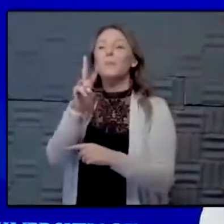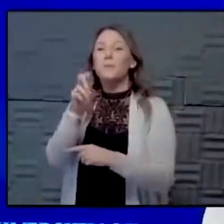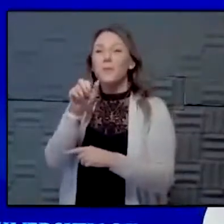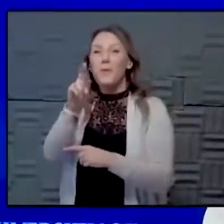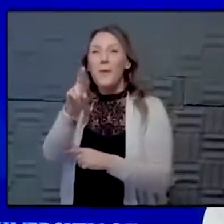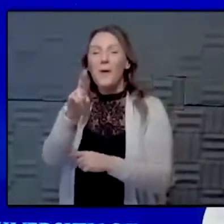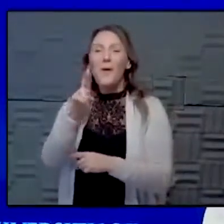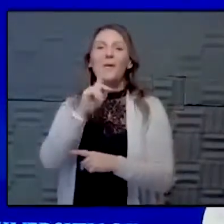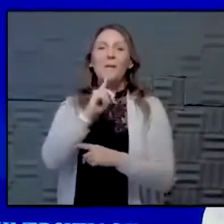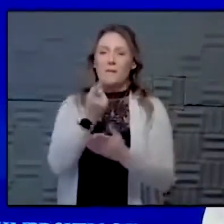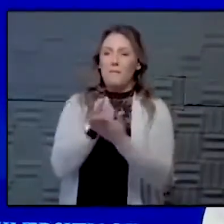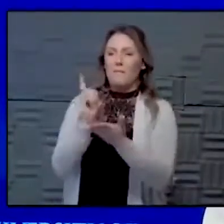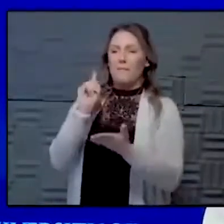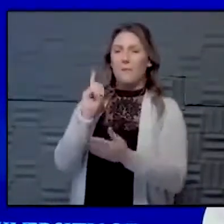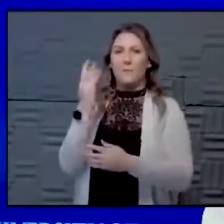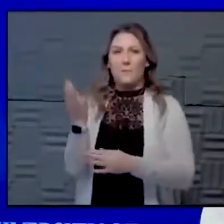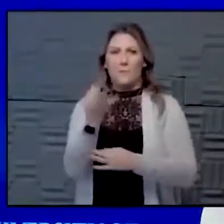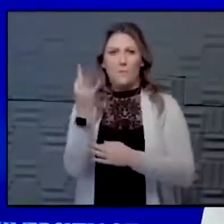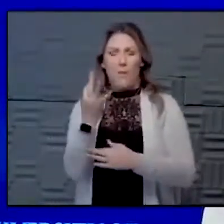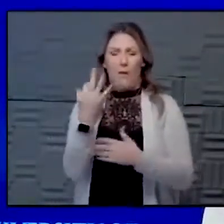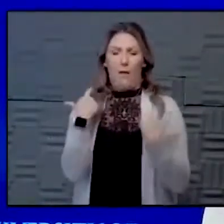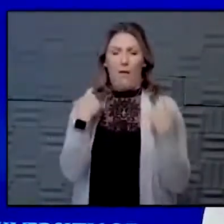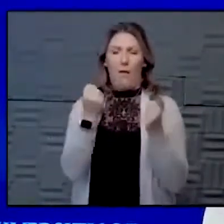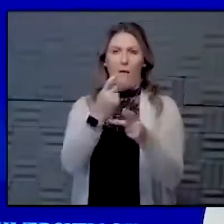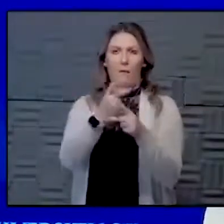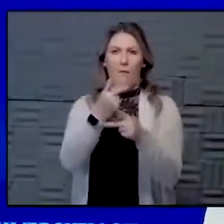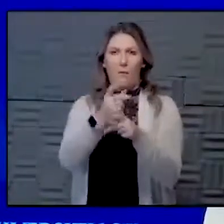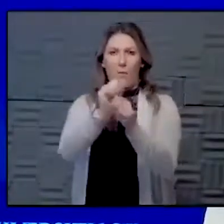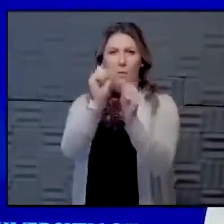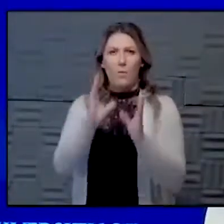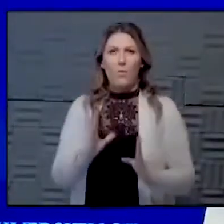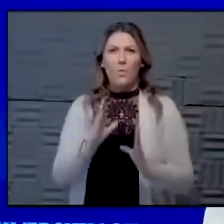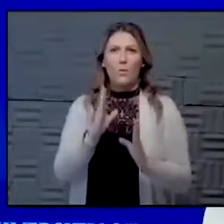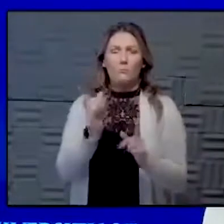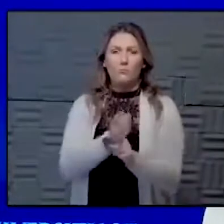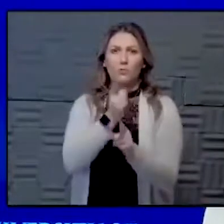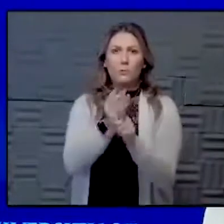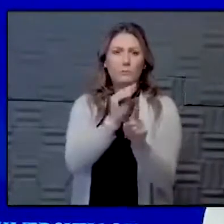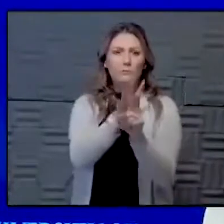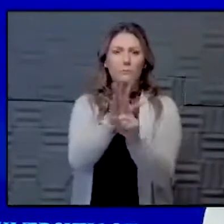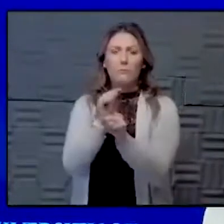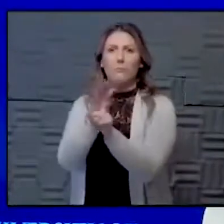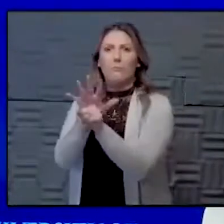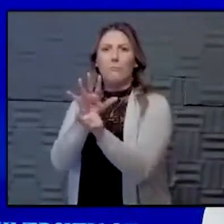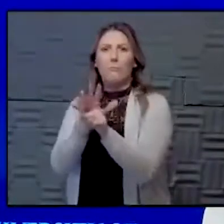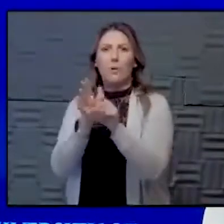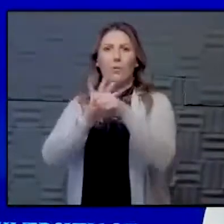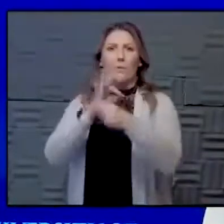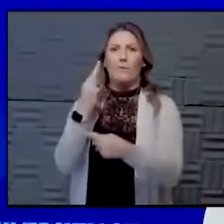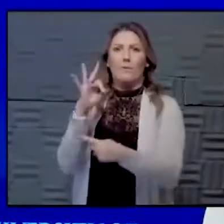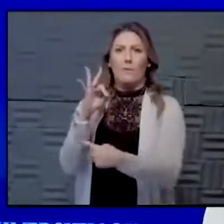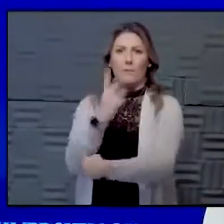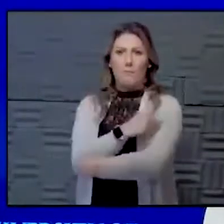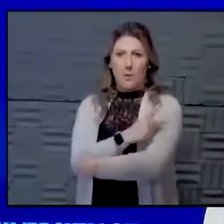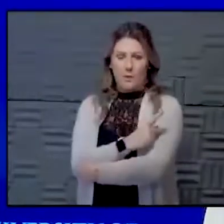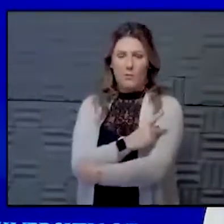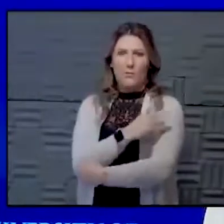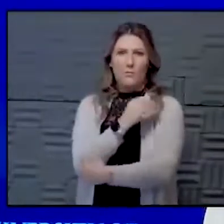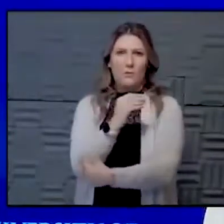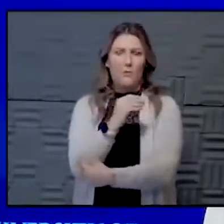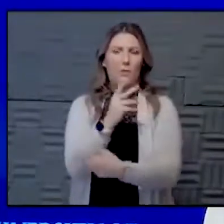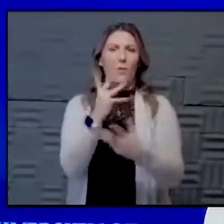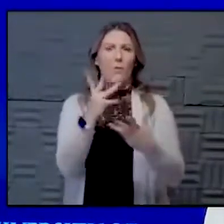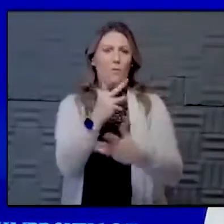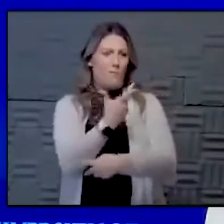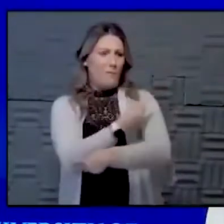Friday looking at healthcare workers who are routinely exposed to COVID-19 patients and the effectiveness of